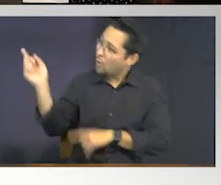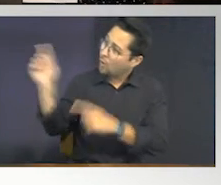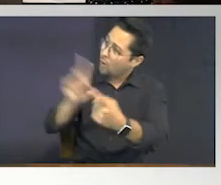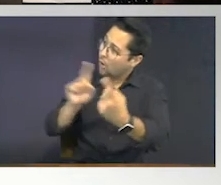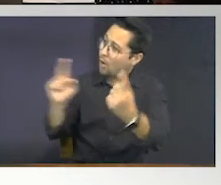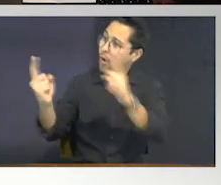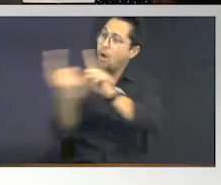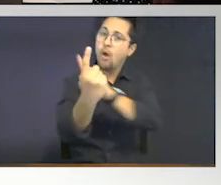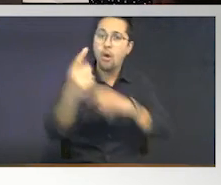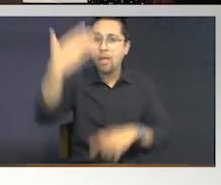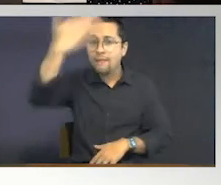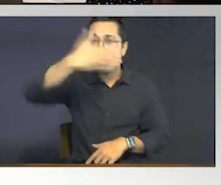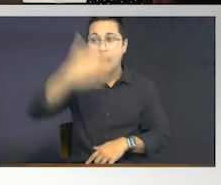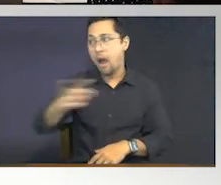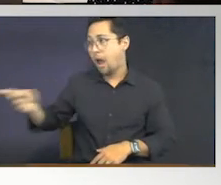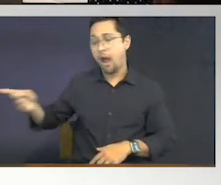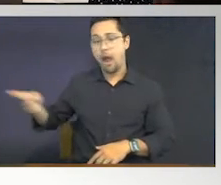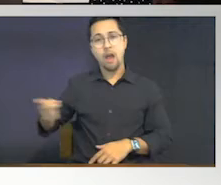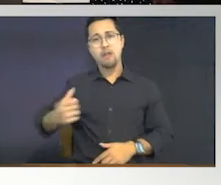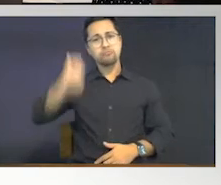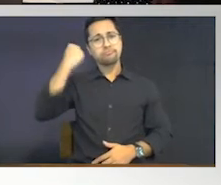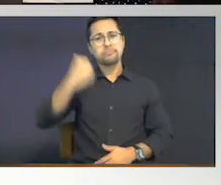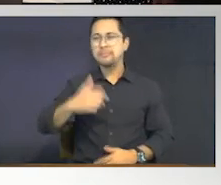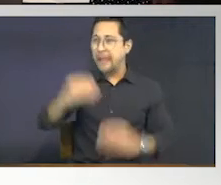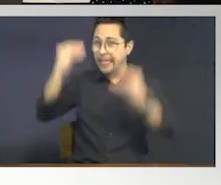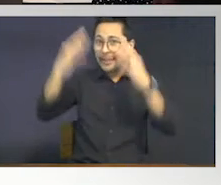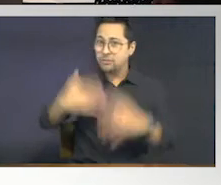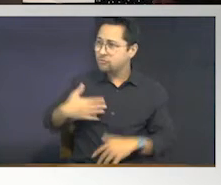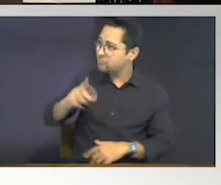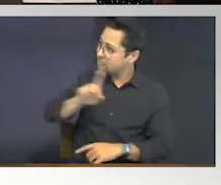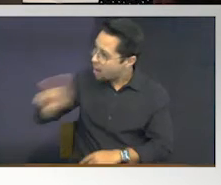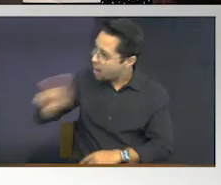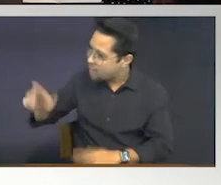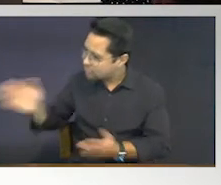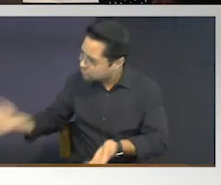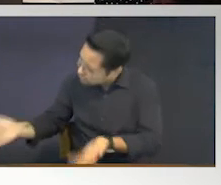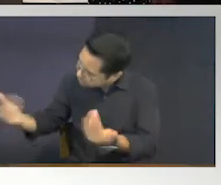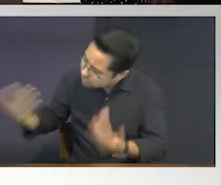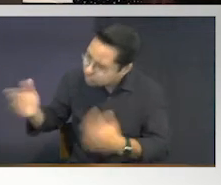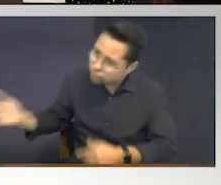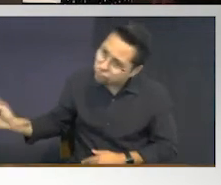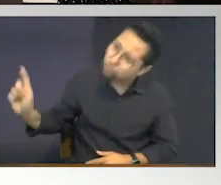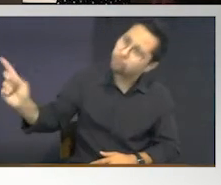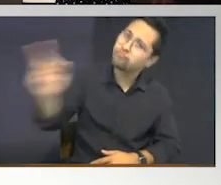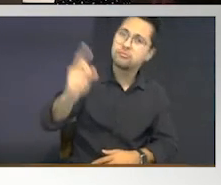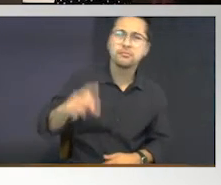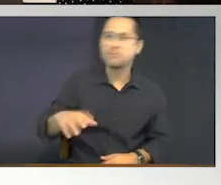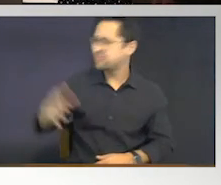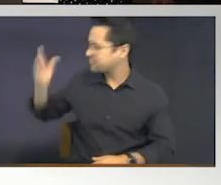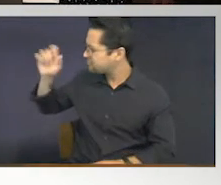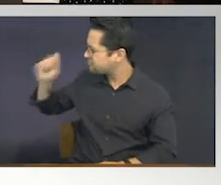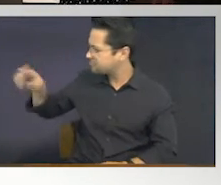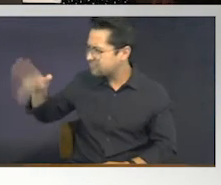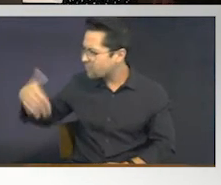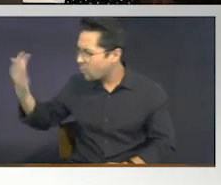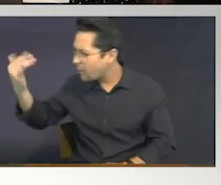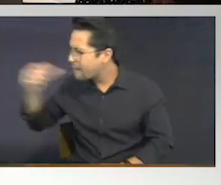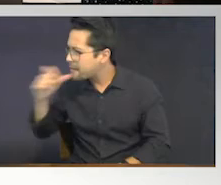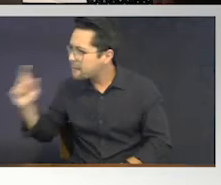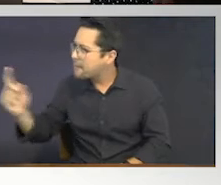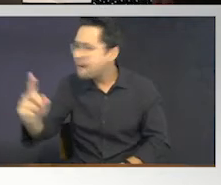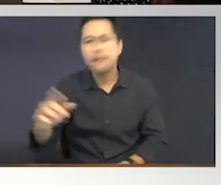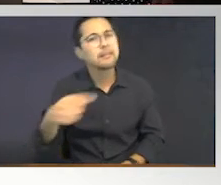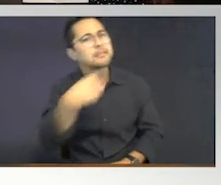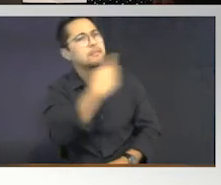row, and he wouldn't. And the teacher came up and was trying to coax him up there, and she said, why aren't you moving up? And he